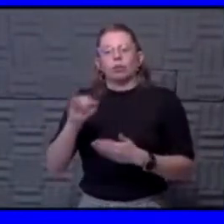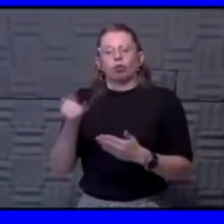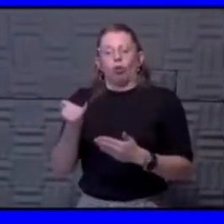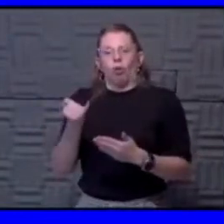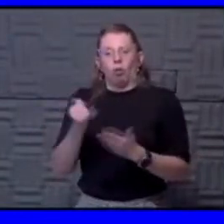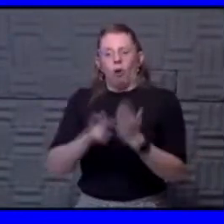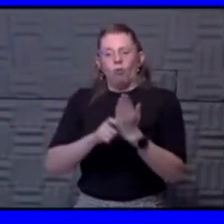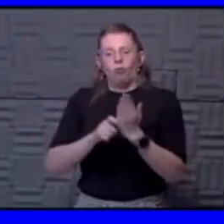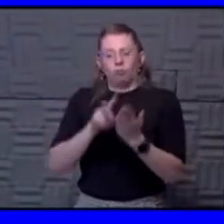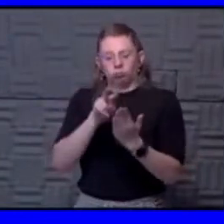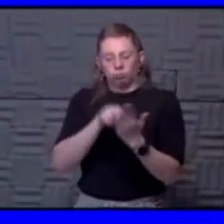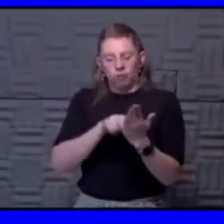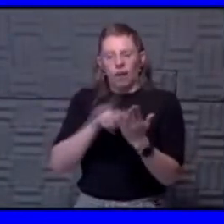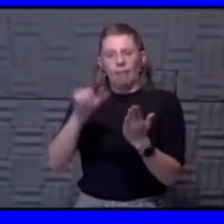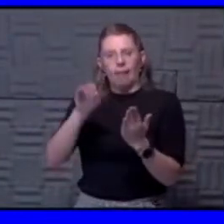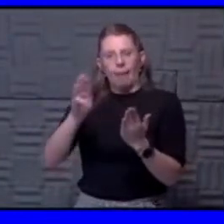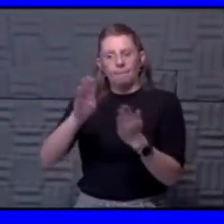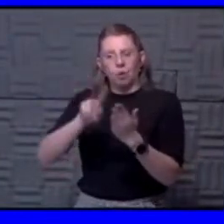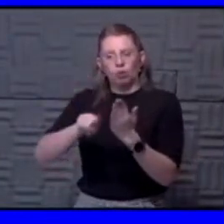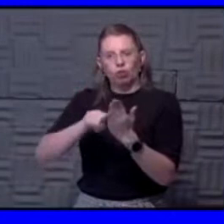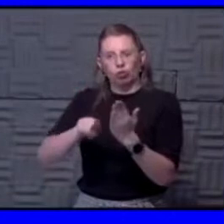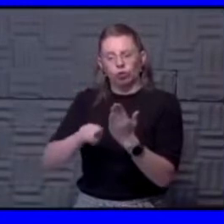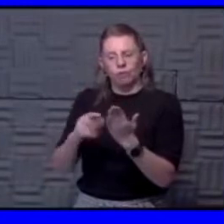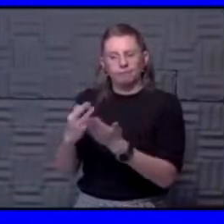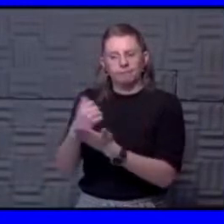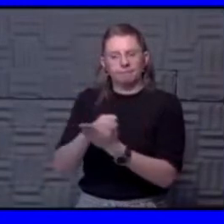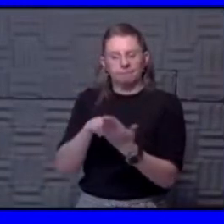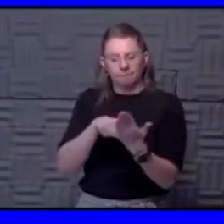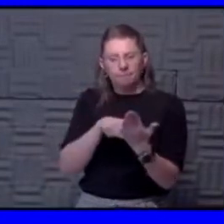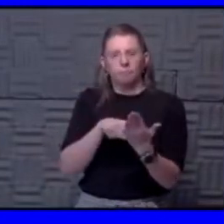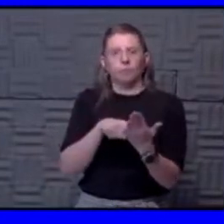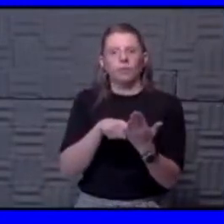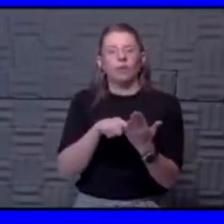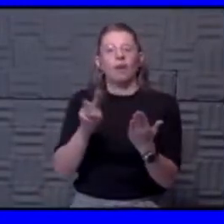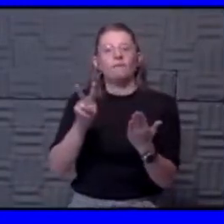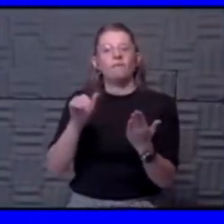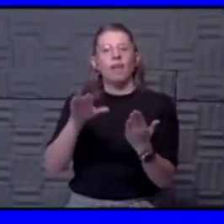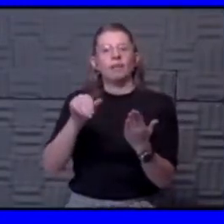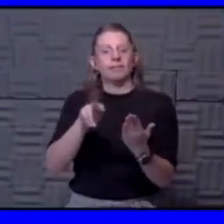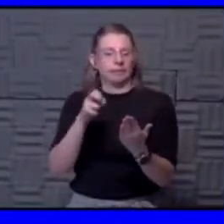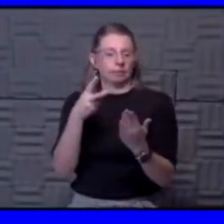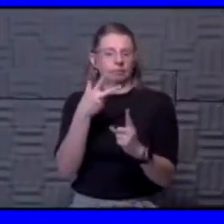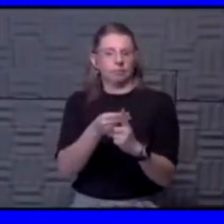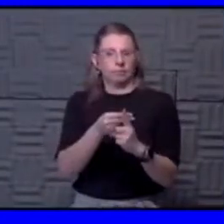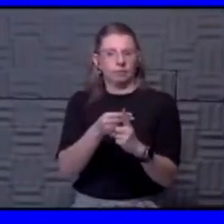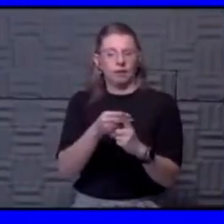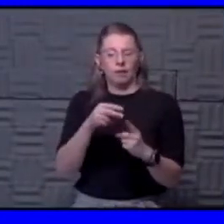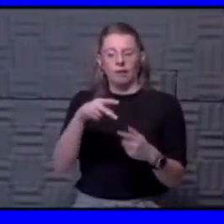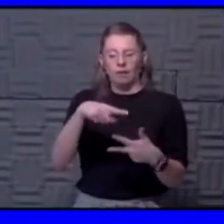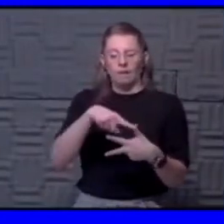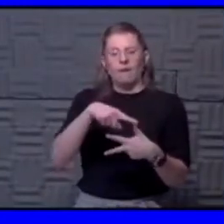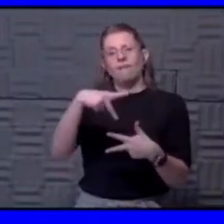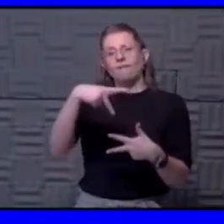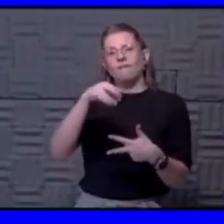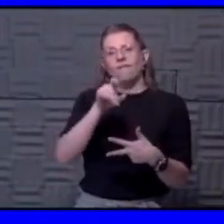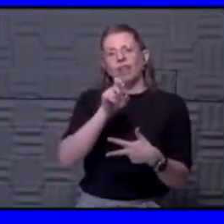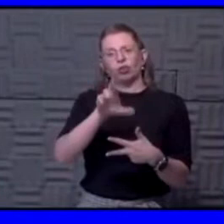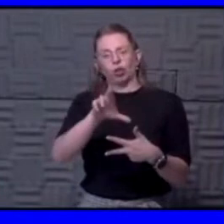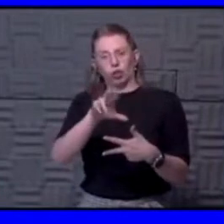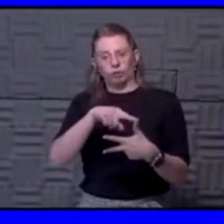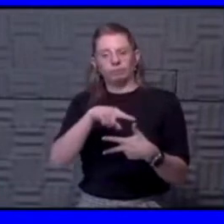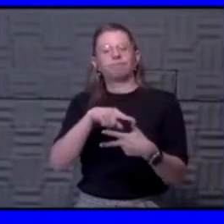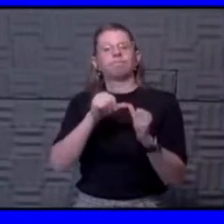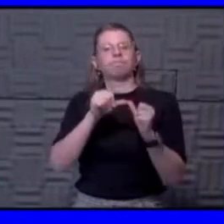at, laboratory research and showing that the vaccines that we have, particularly the Pfizer vaccine is what they looked at,